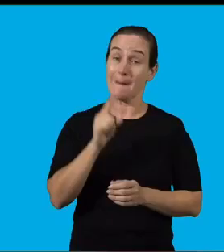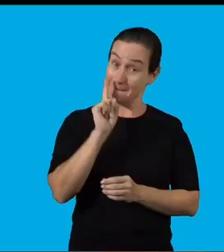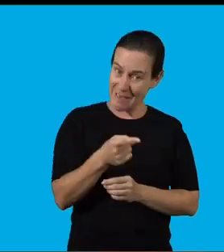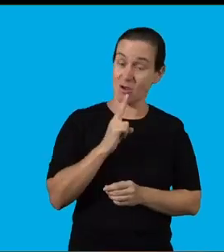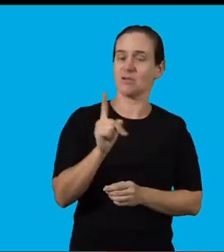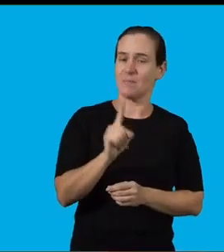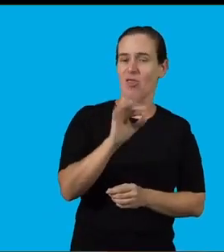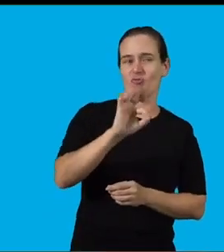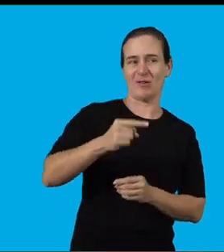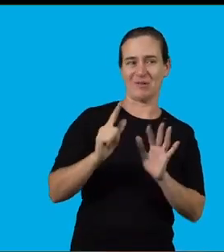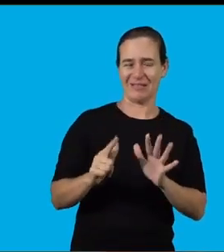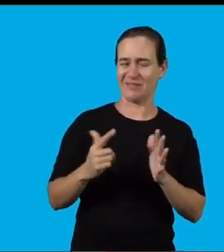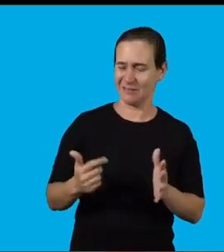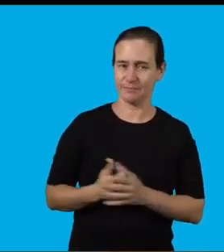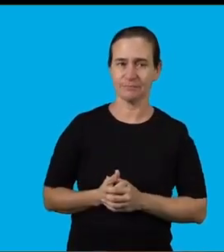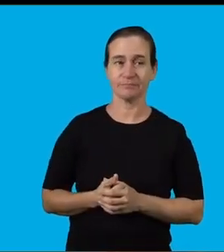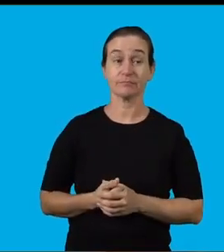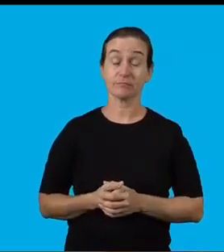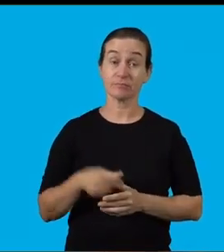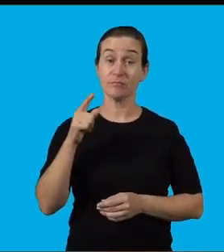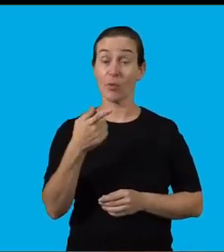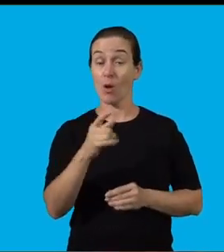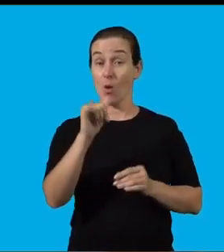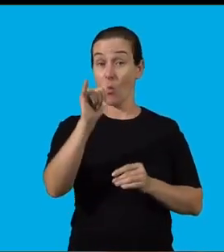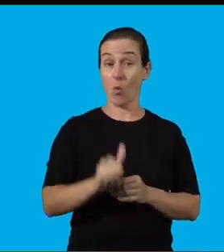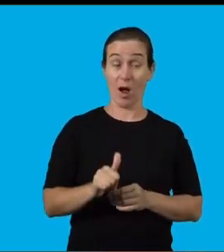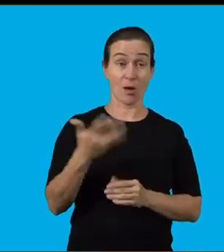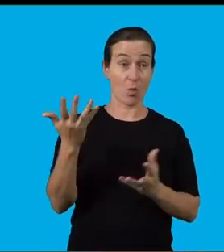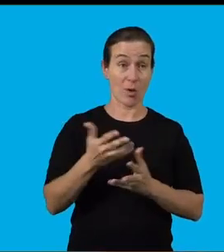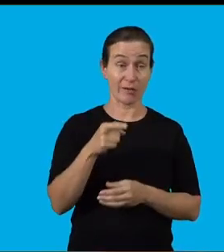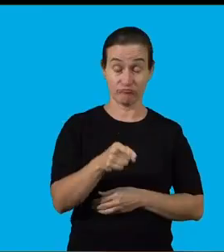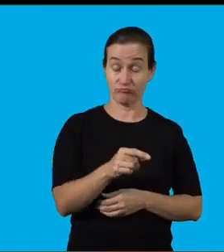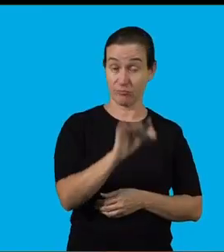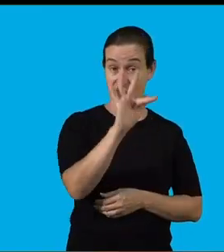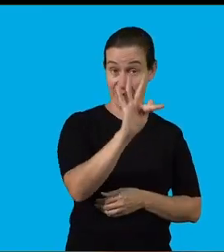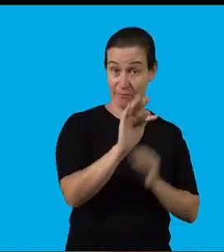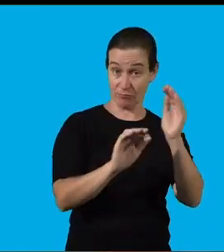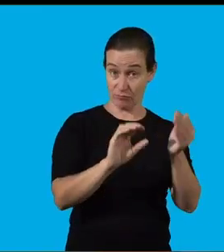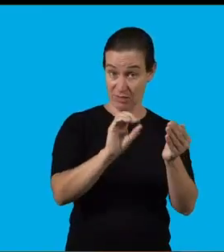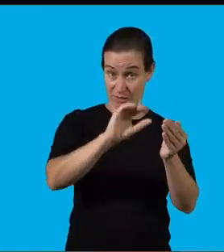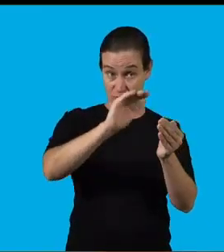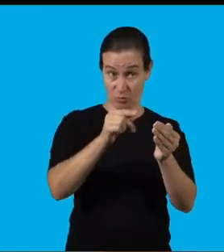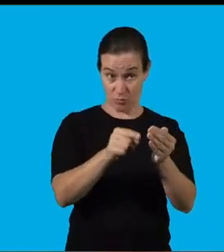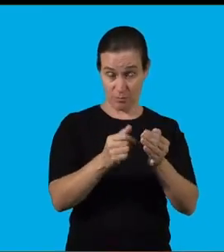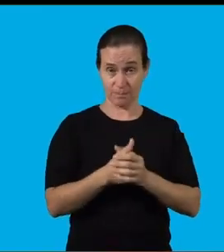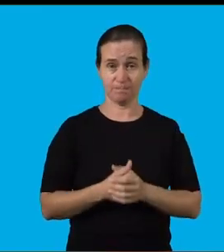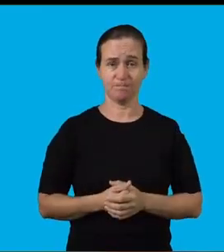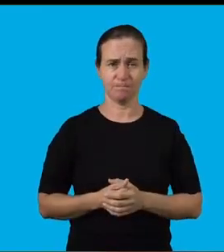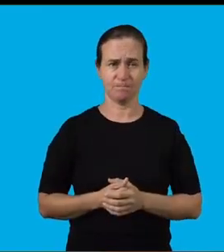the values we need. Our y-intercept, we didn't talk about that. To find our y-intercept, we find f of 0.